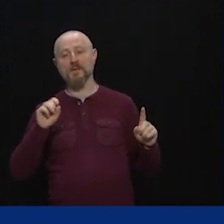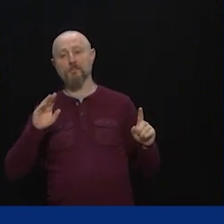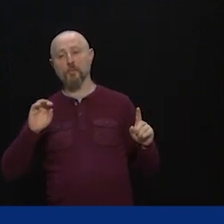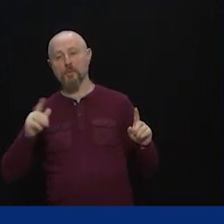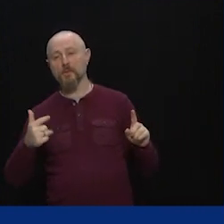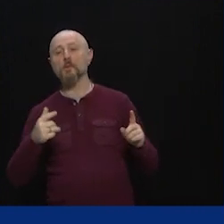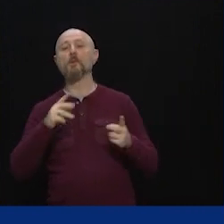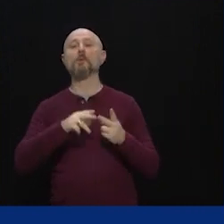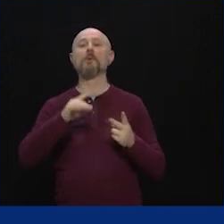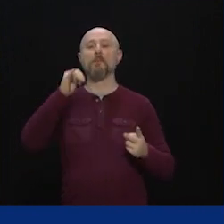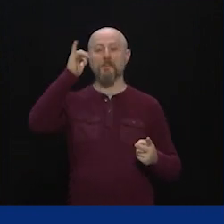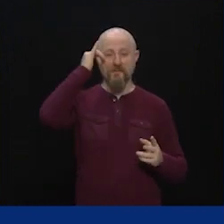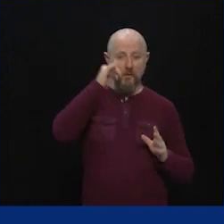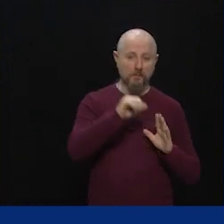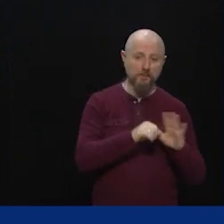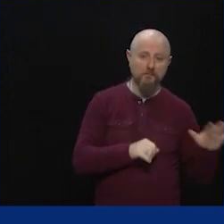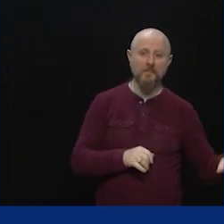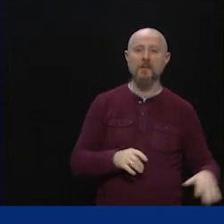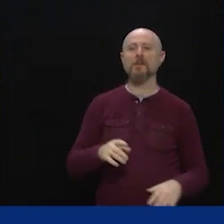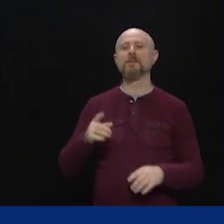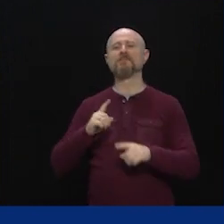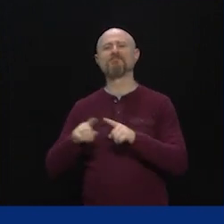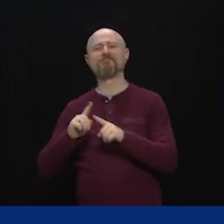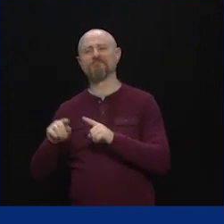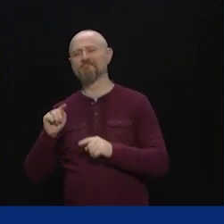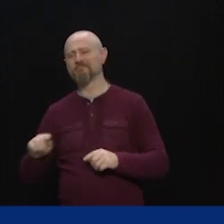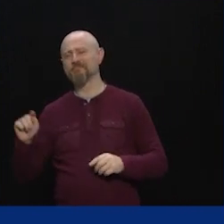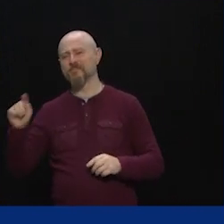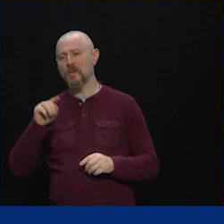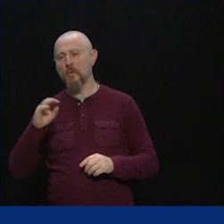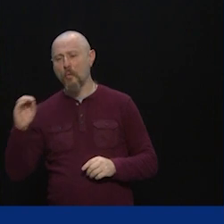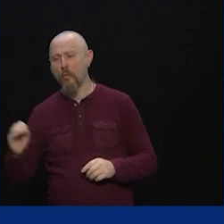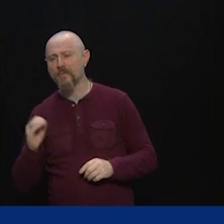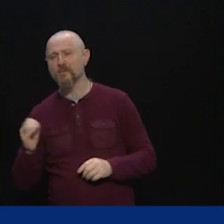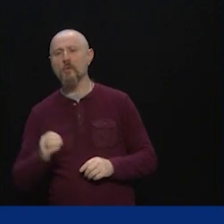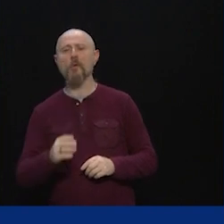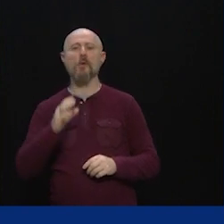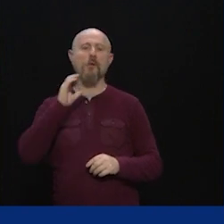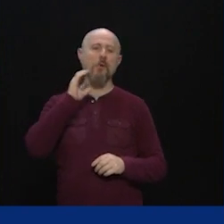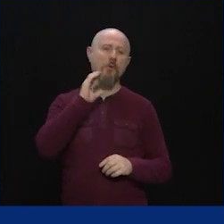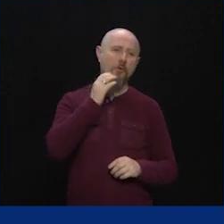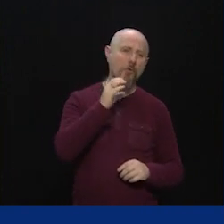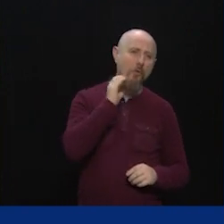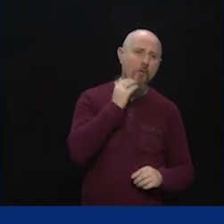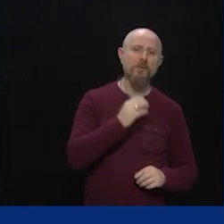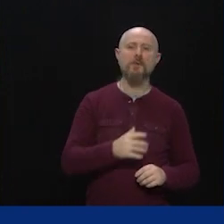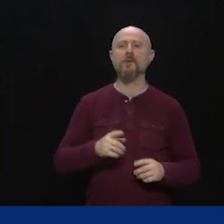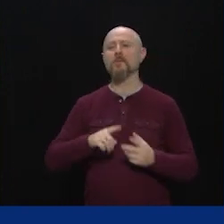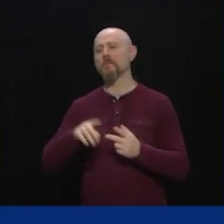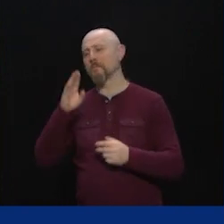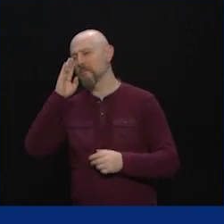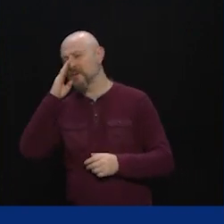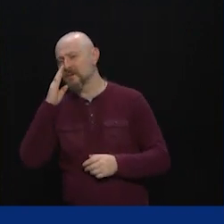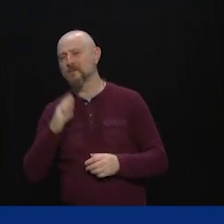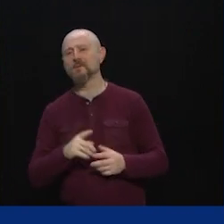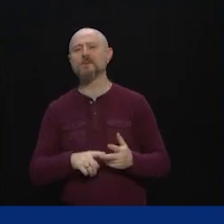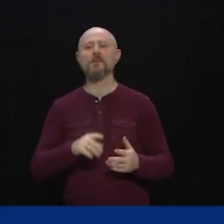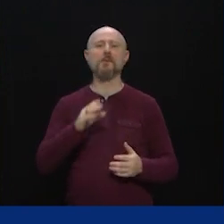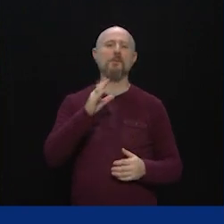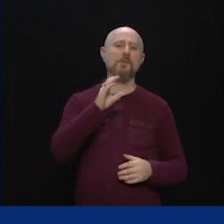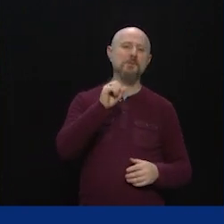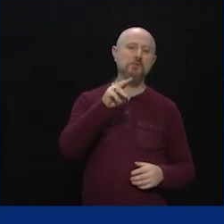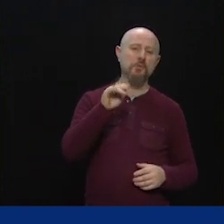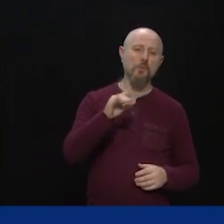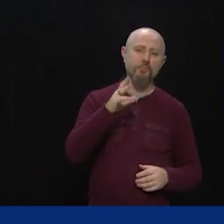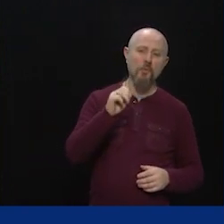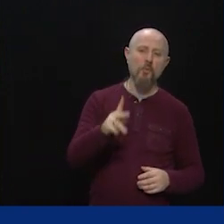Cortland, Binghamton, Stony Brook, Syracuse, as I mentioned, Albany, and SUNY at Buffalo. All those sites will now have testing available